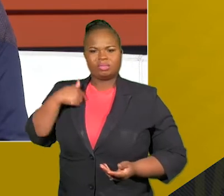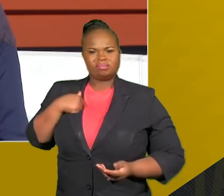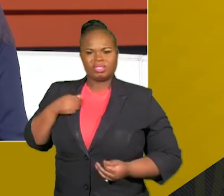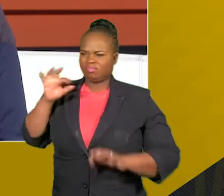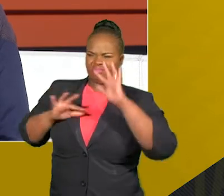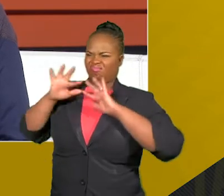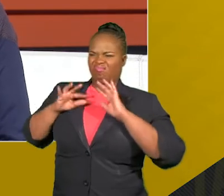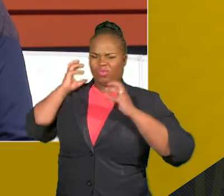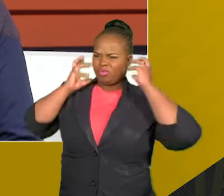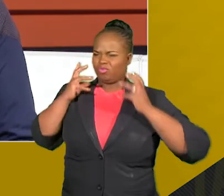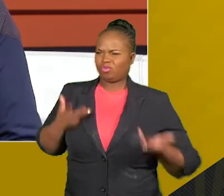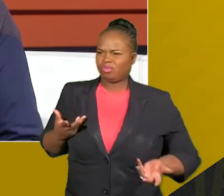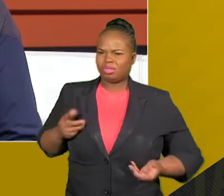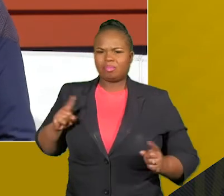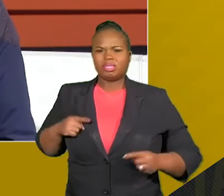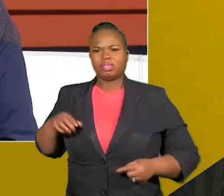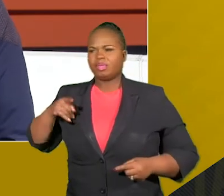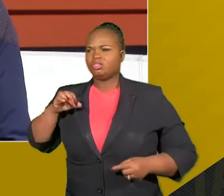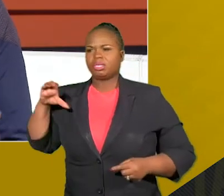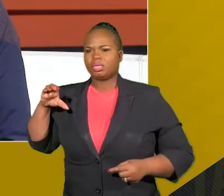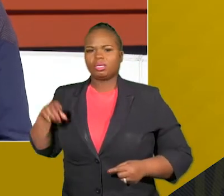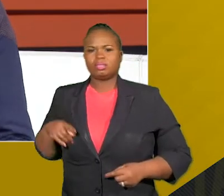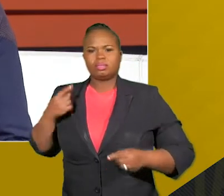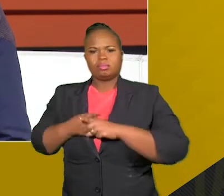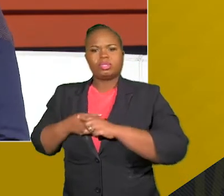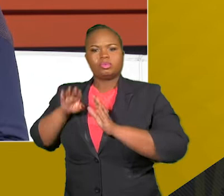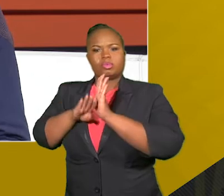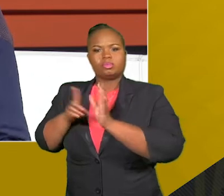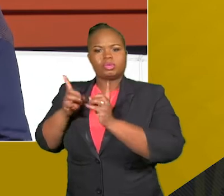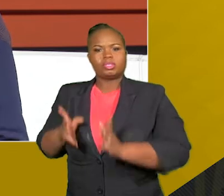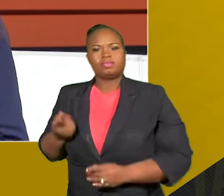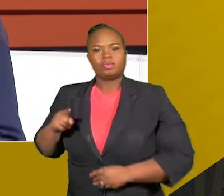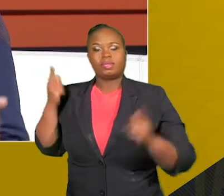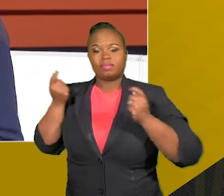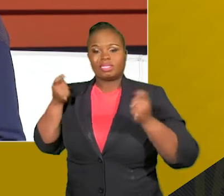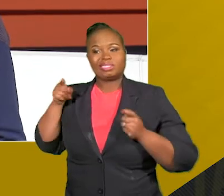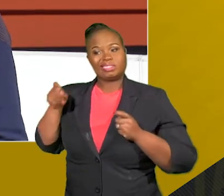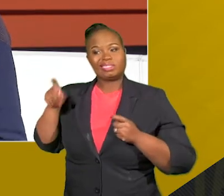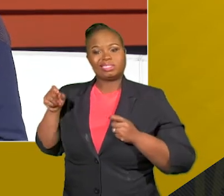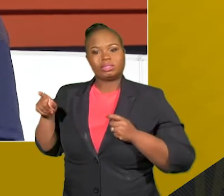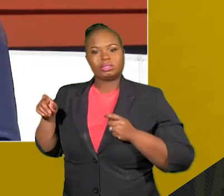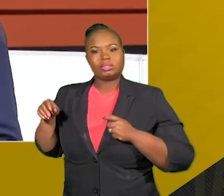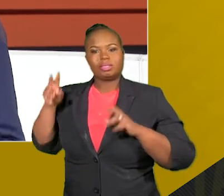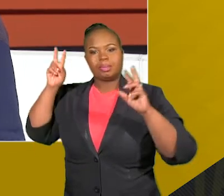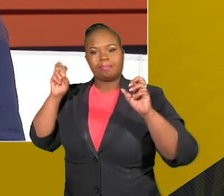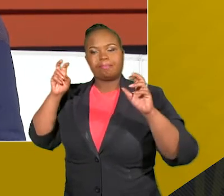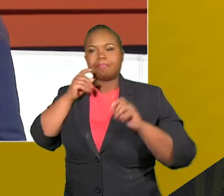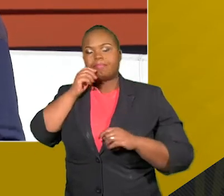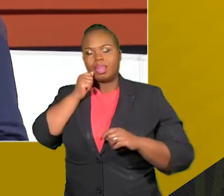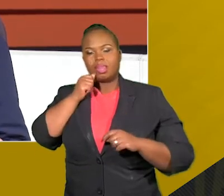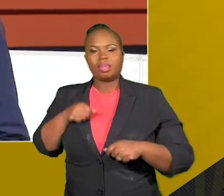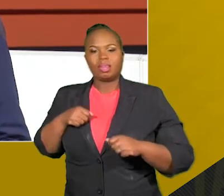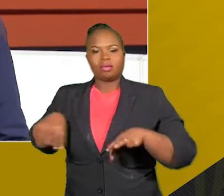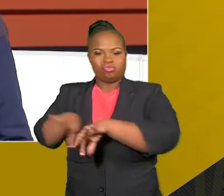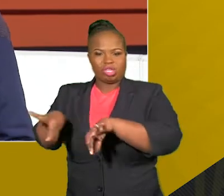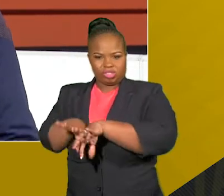bit disturbed. But when Tate Patrick Shai came, I mean, I was program directing for an event that was themed Men Under Construction, Men